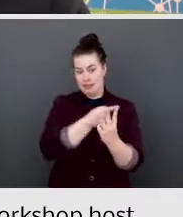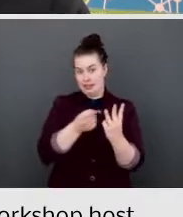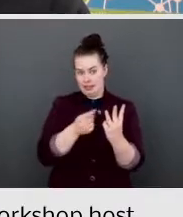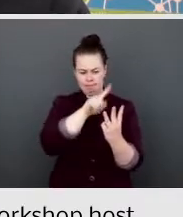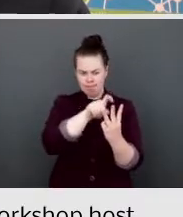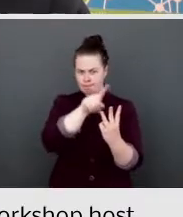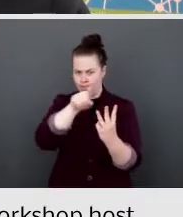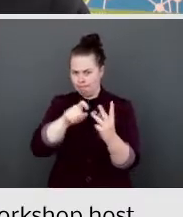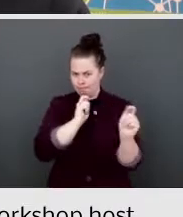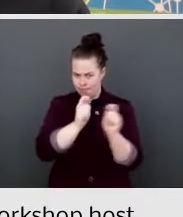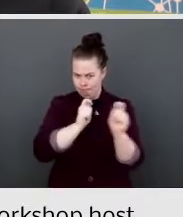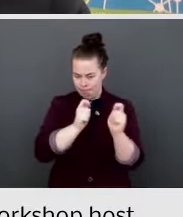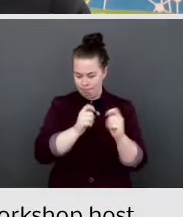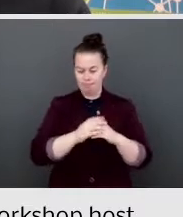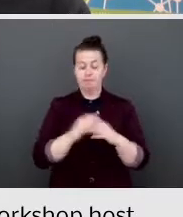Northern Ireland.